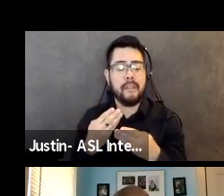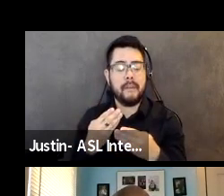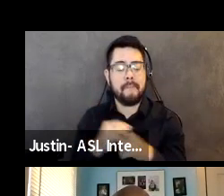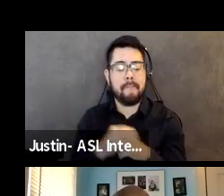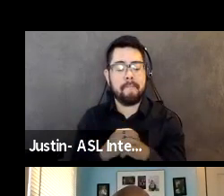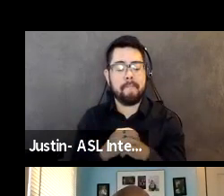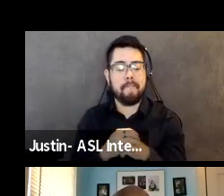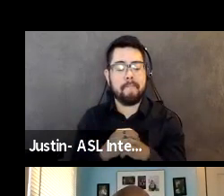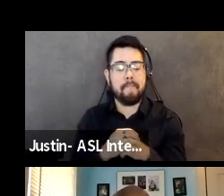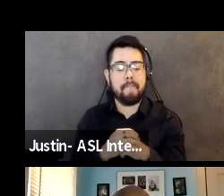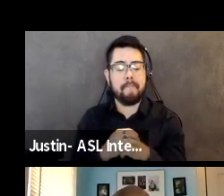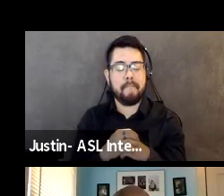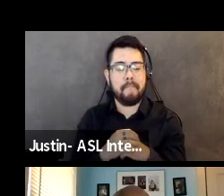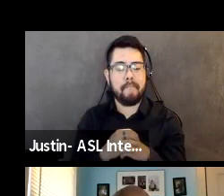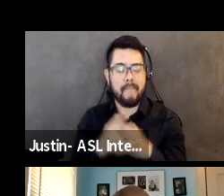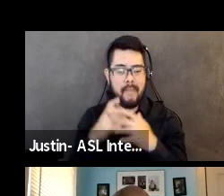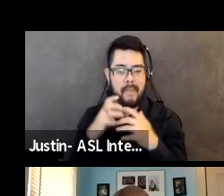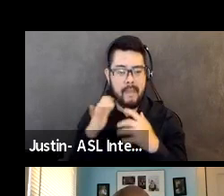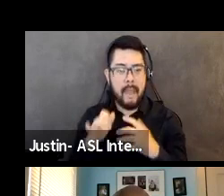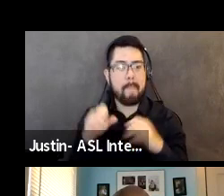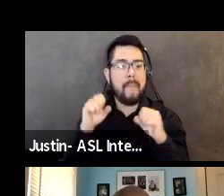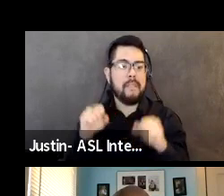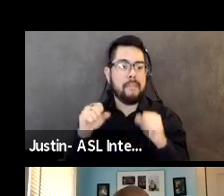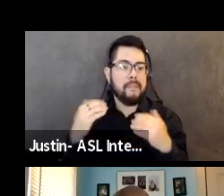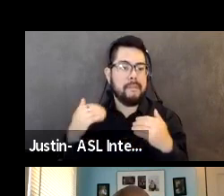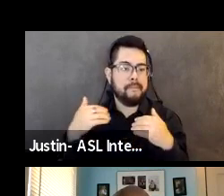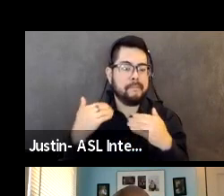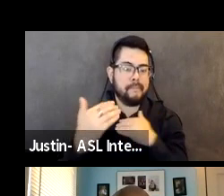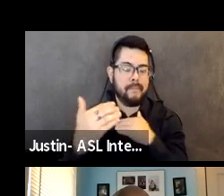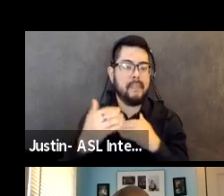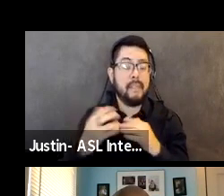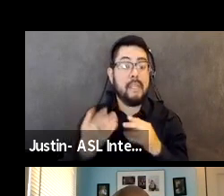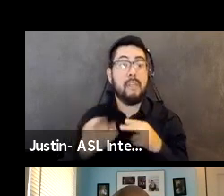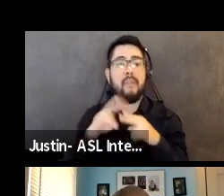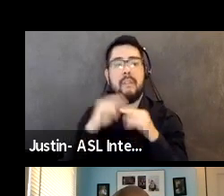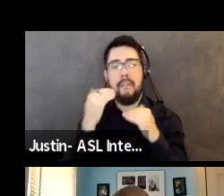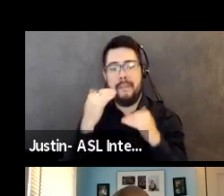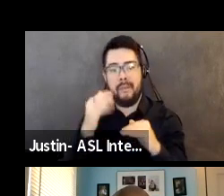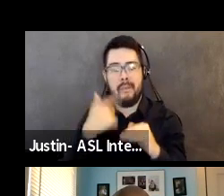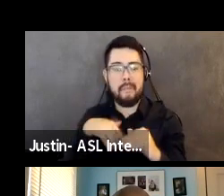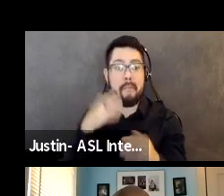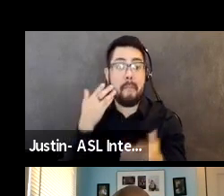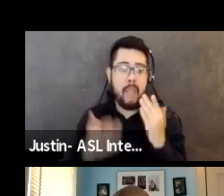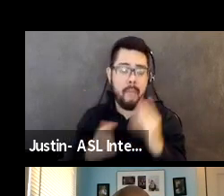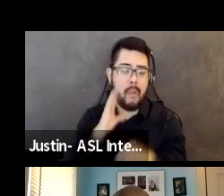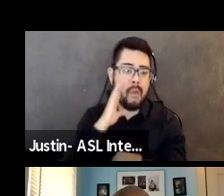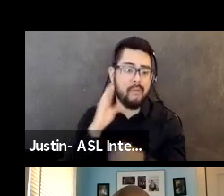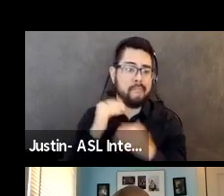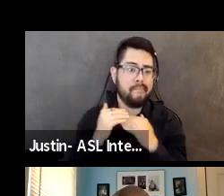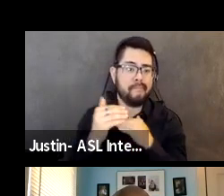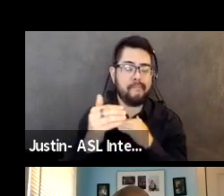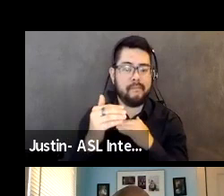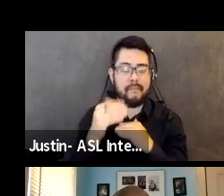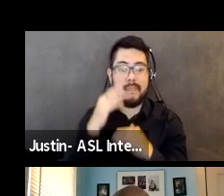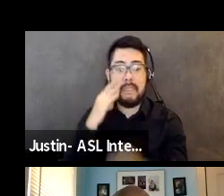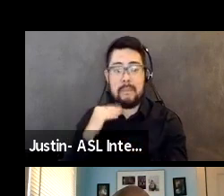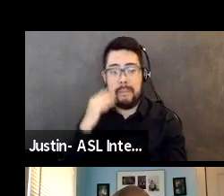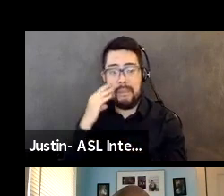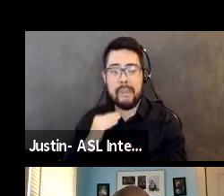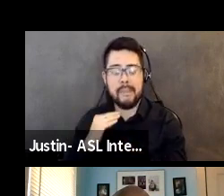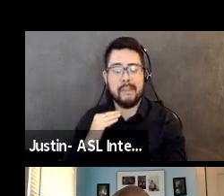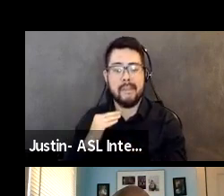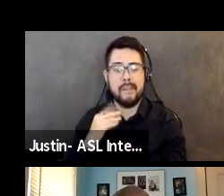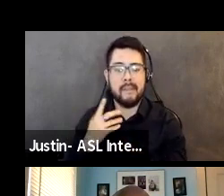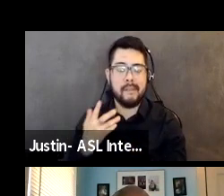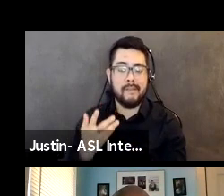um limitations of increased limitations that we may be uh facing in in